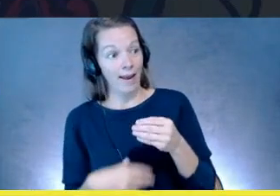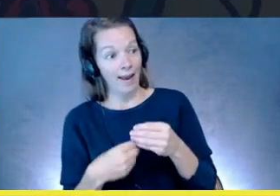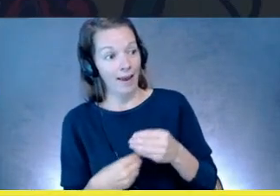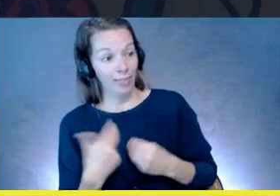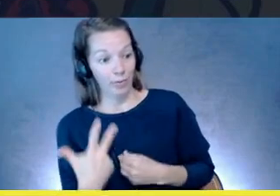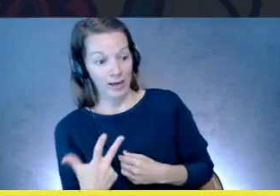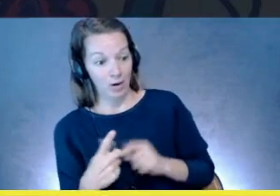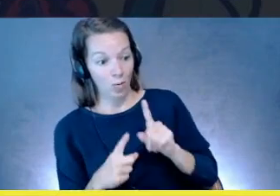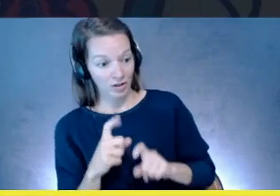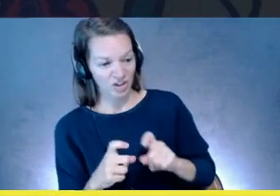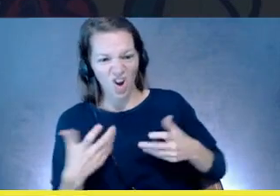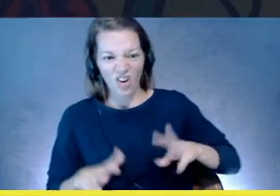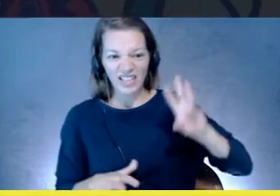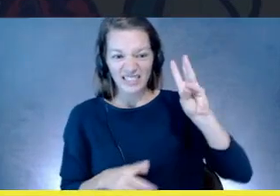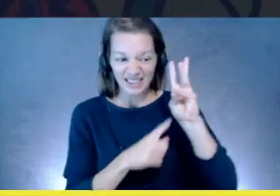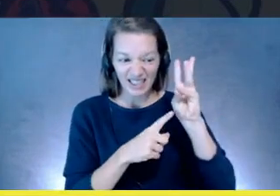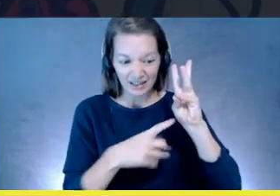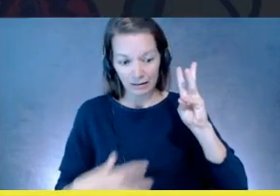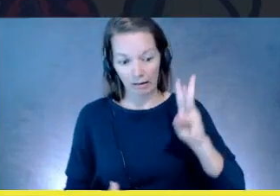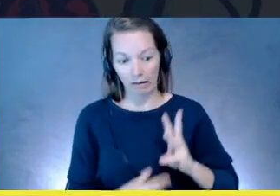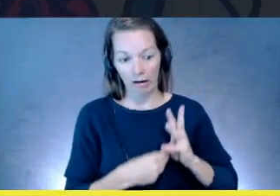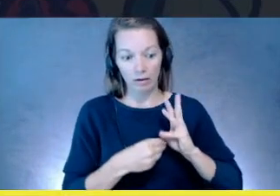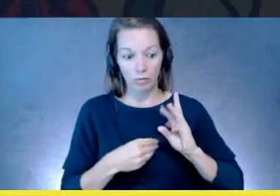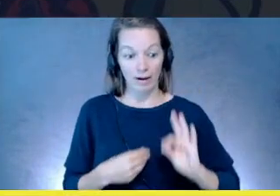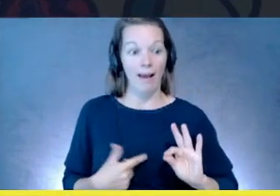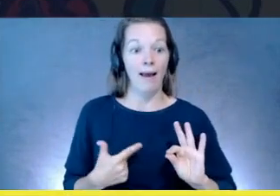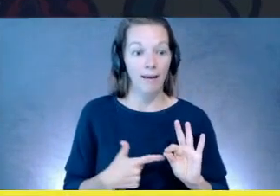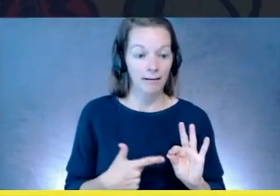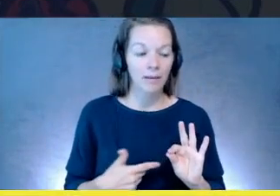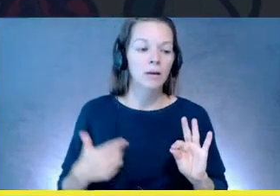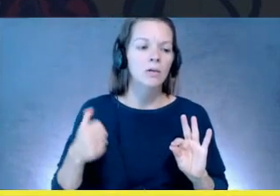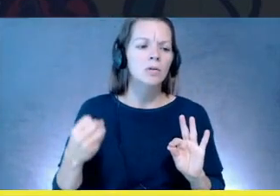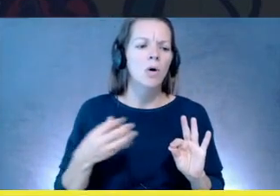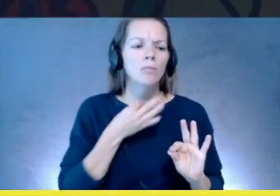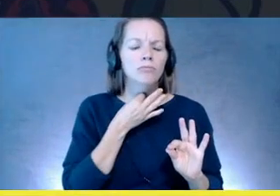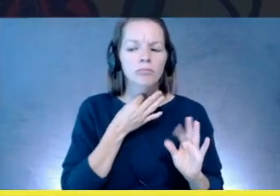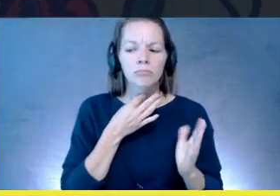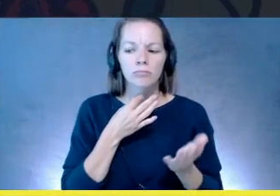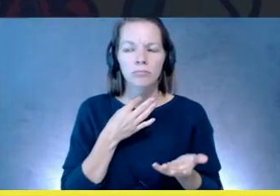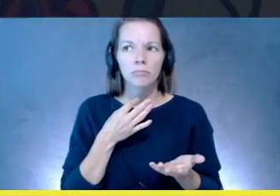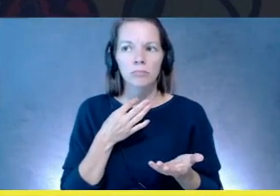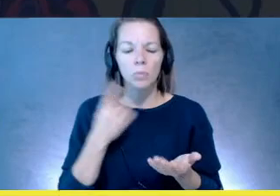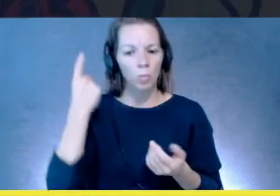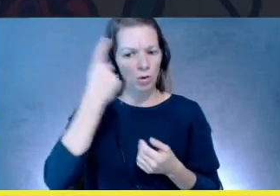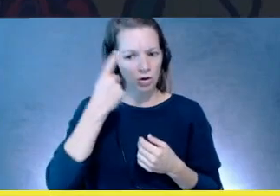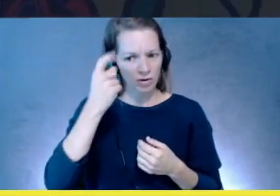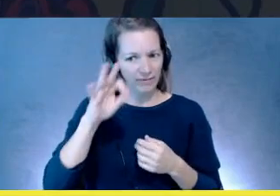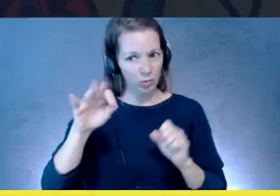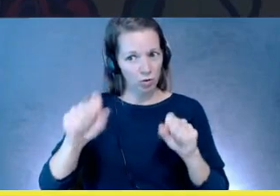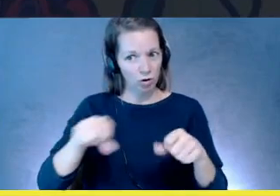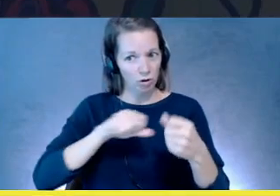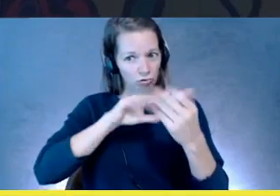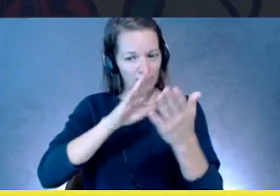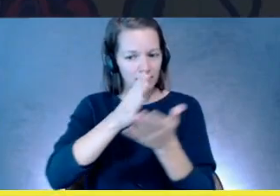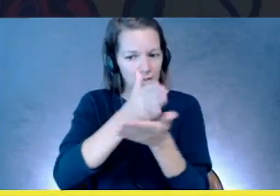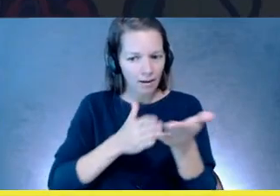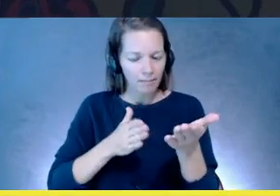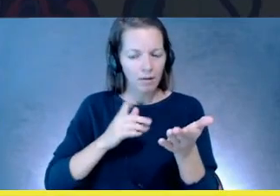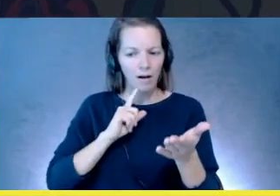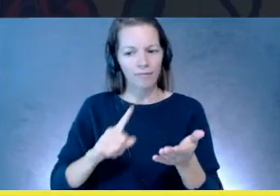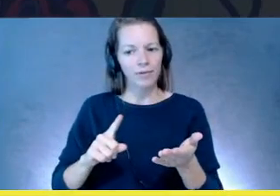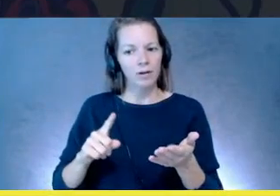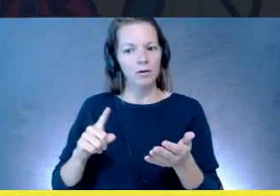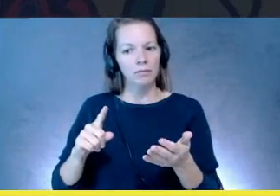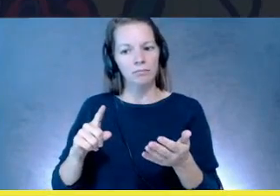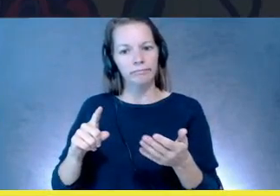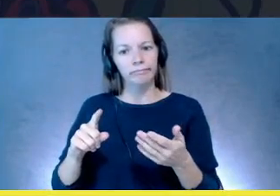about disability. So I wonder if you could just address some of the practical consequences